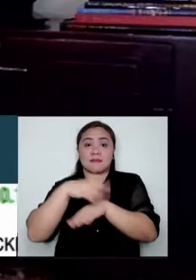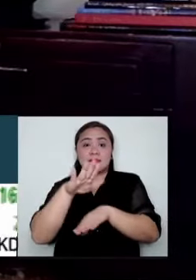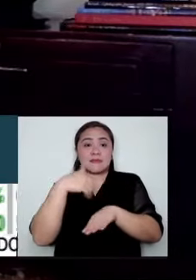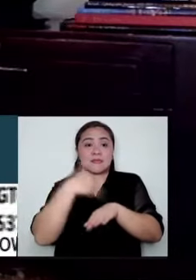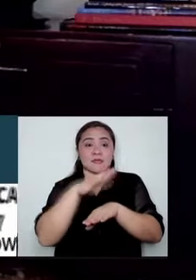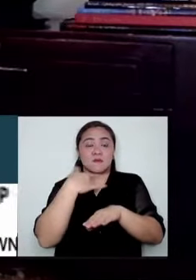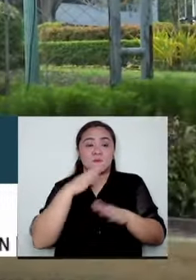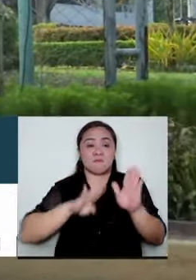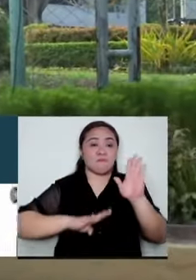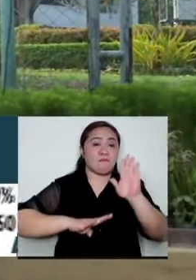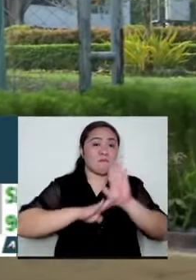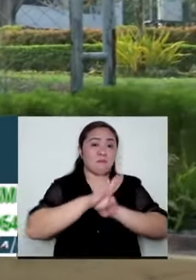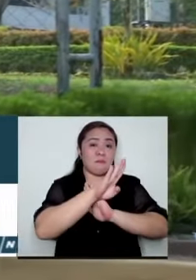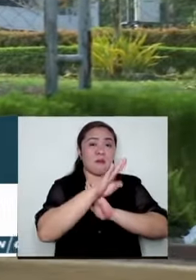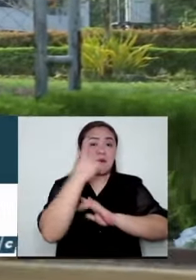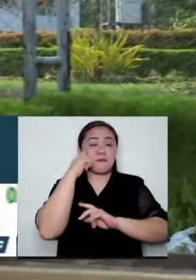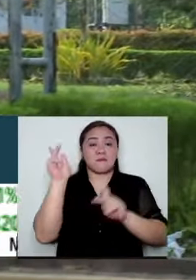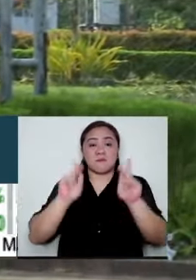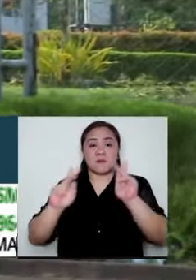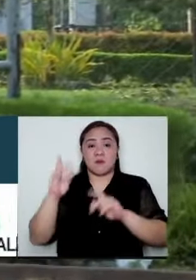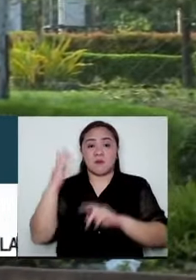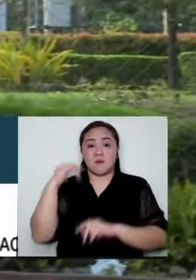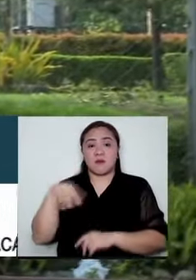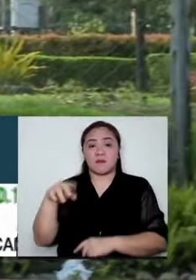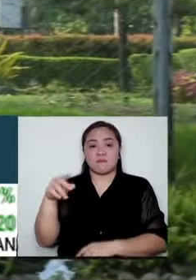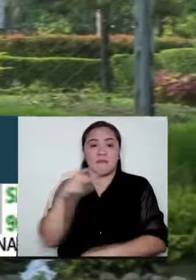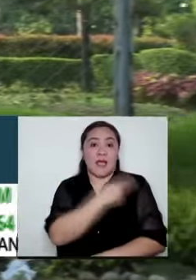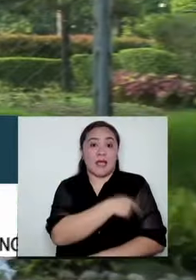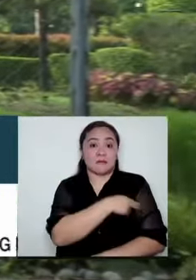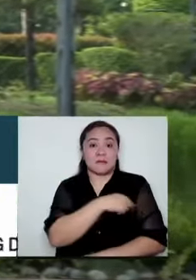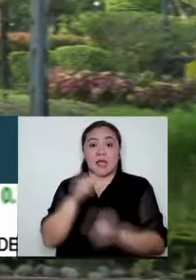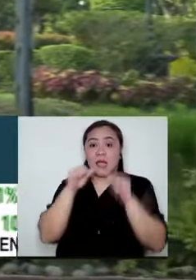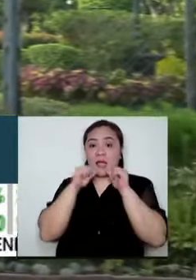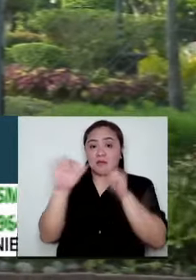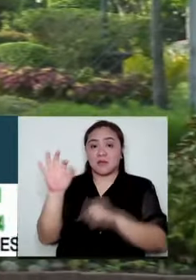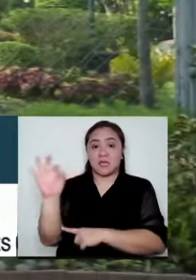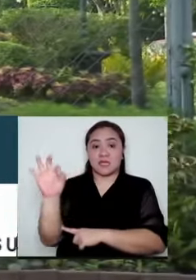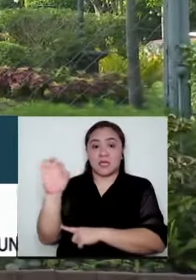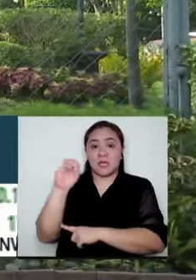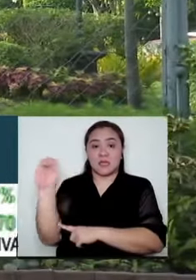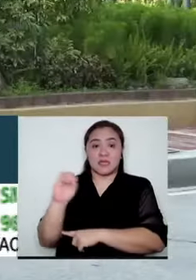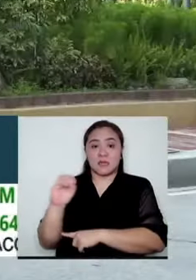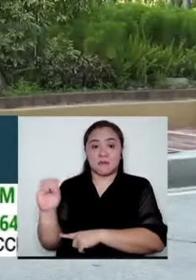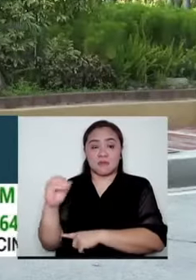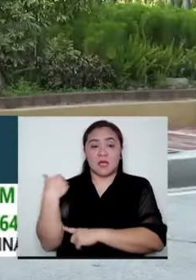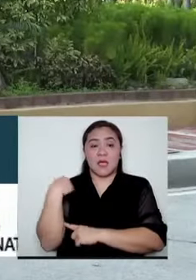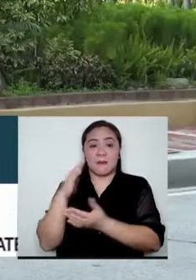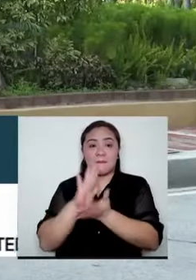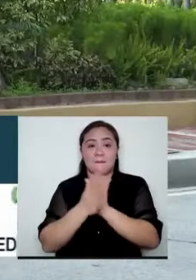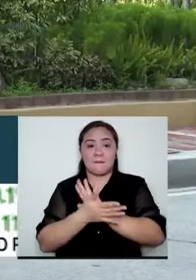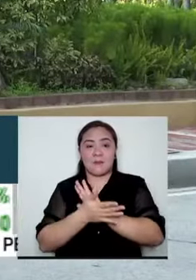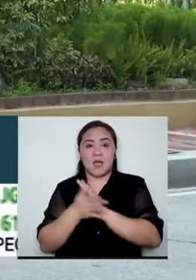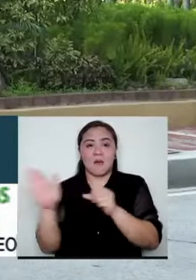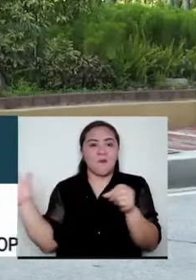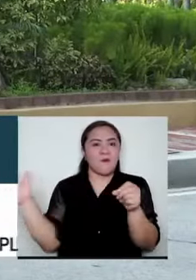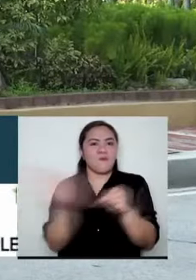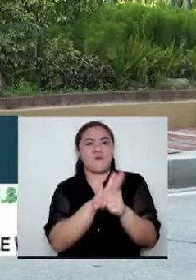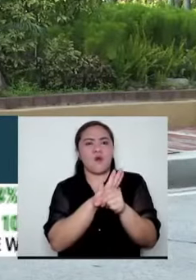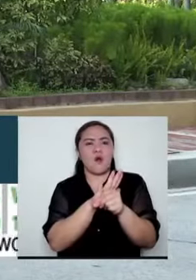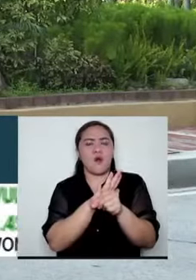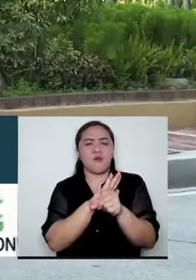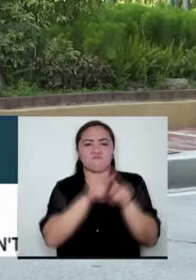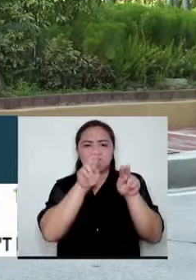increase. Hospital officials say 90% of COVID-19 beds and critical units are already occupied.